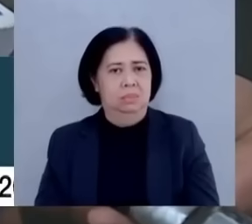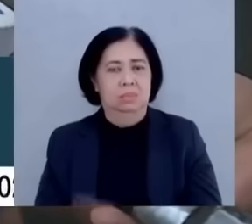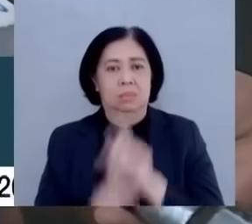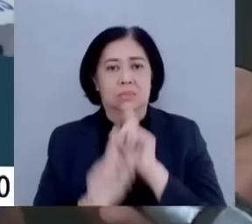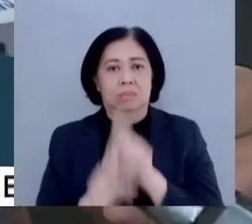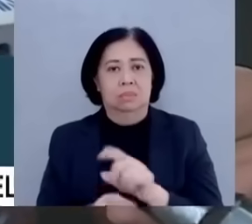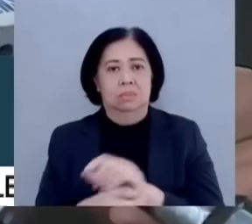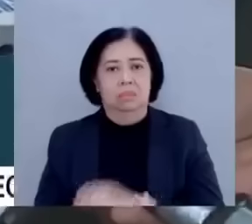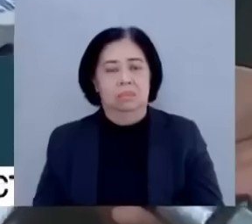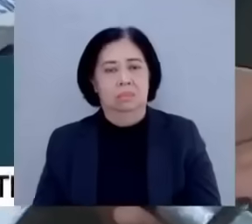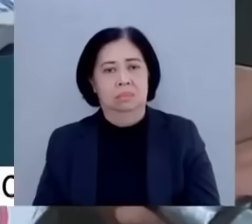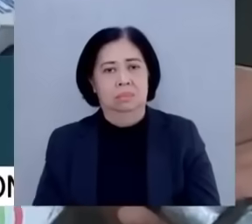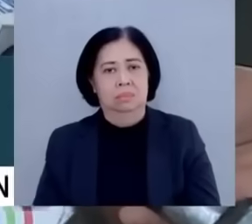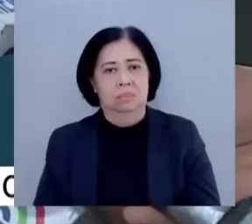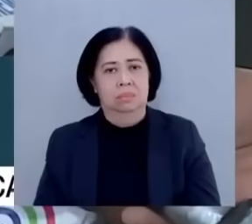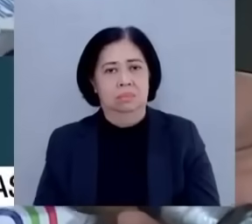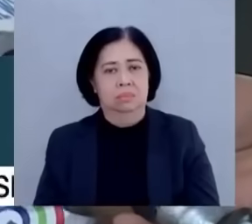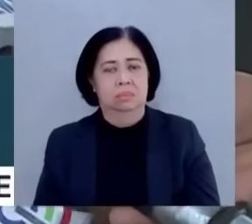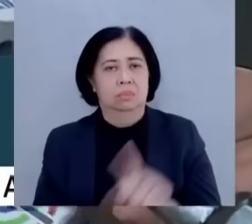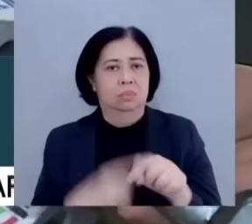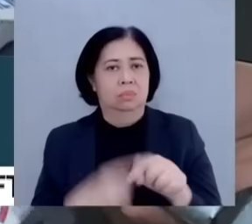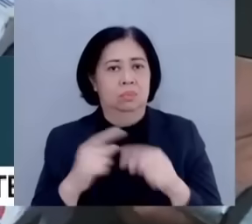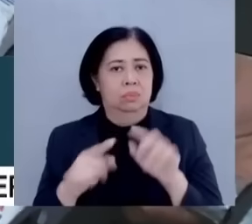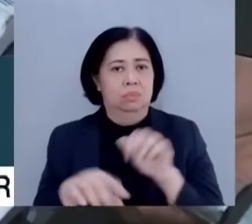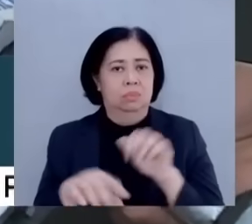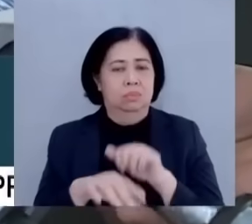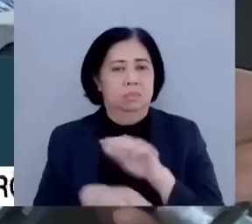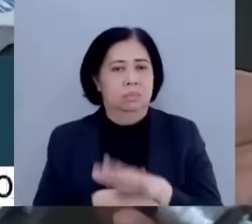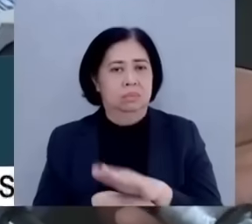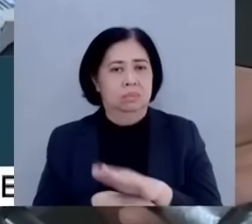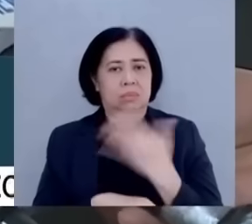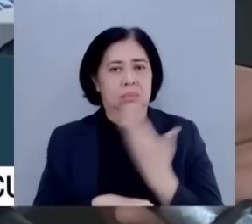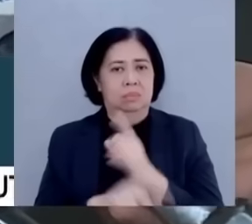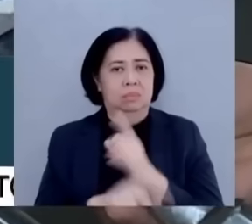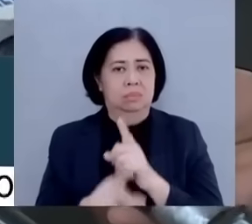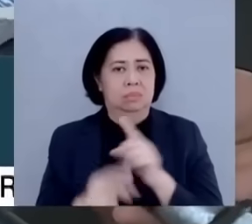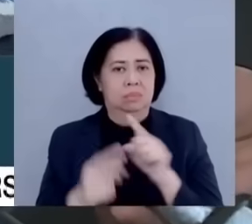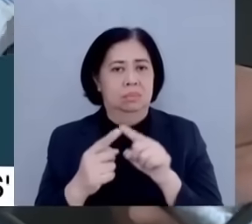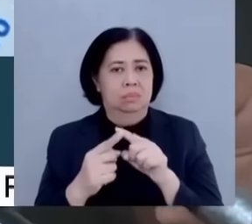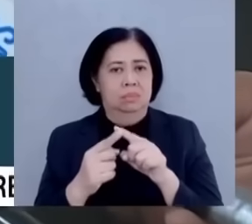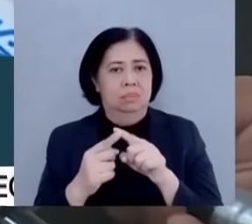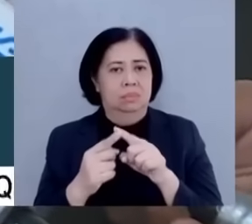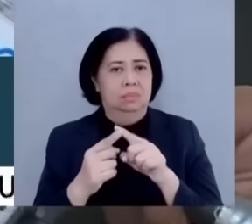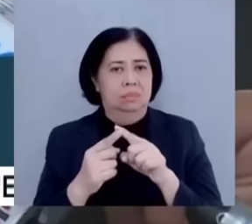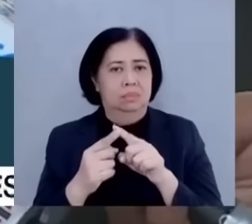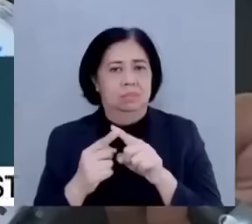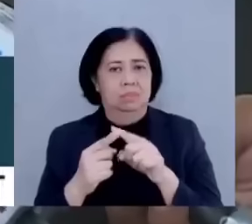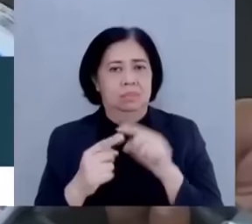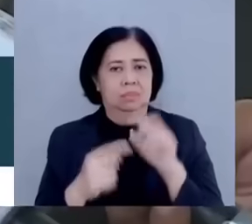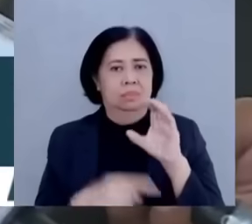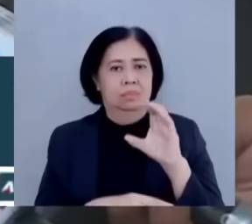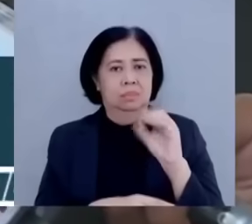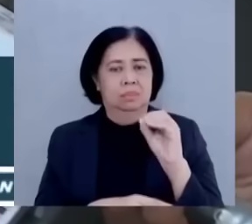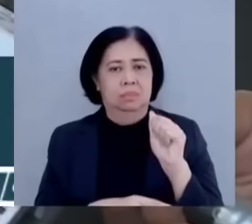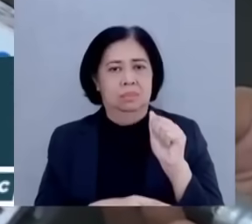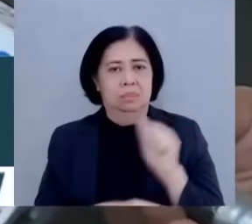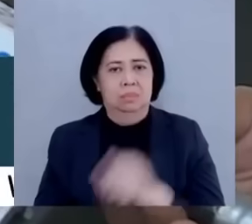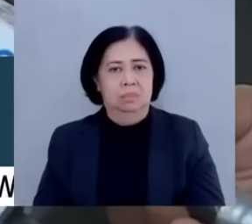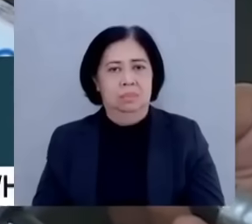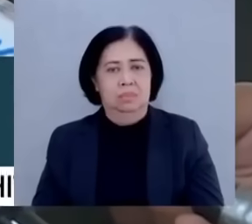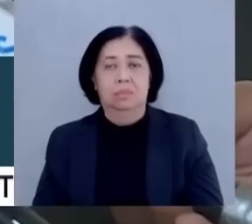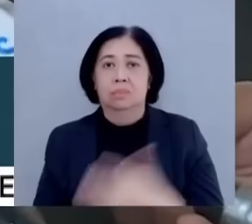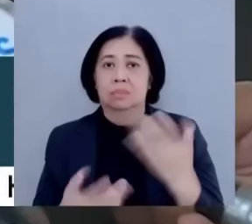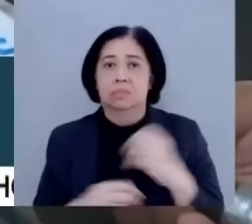answered when we sent our answers to the Commission on Audit. It was clear